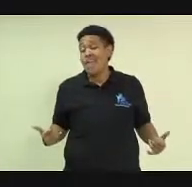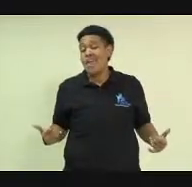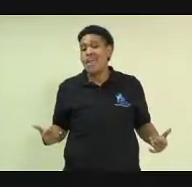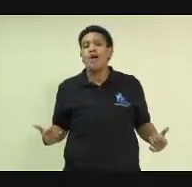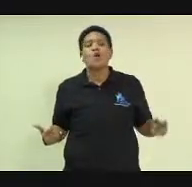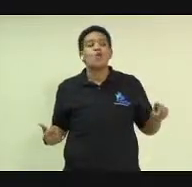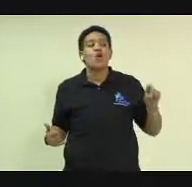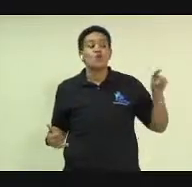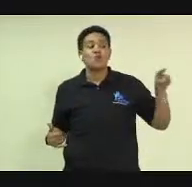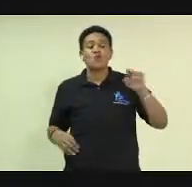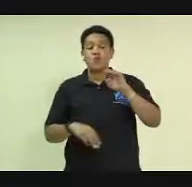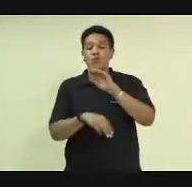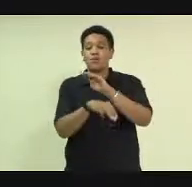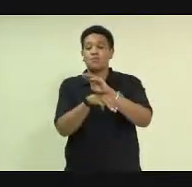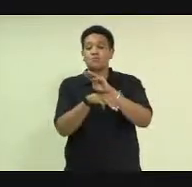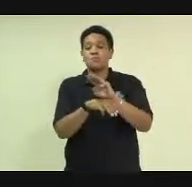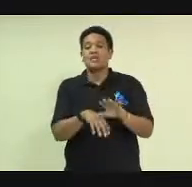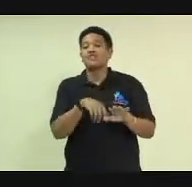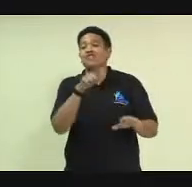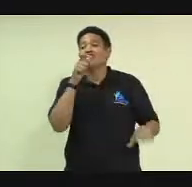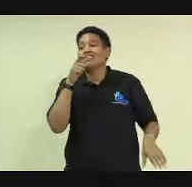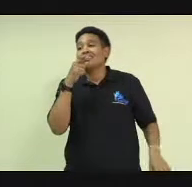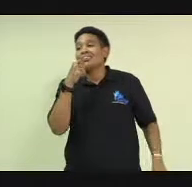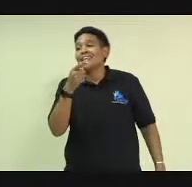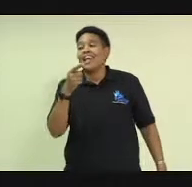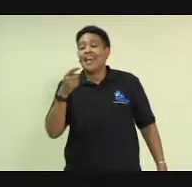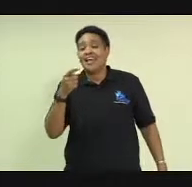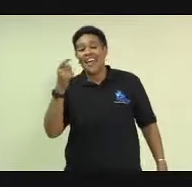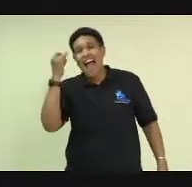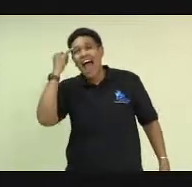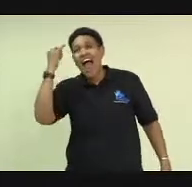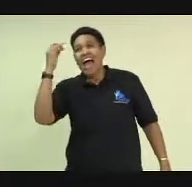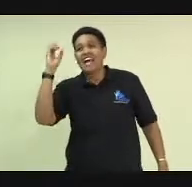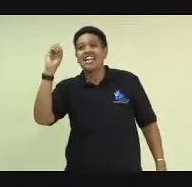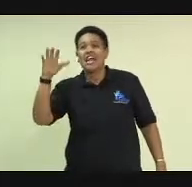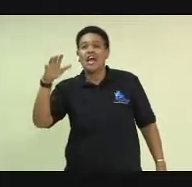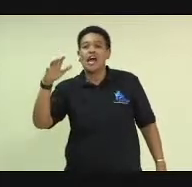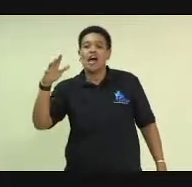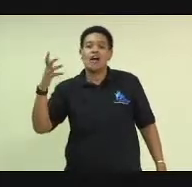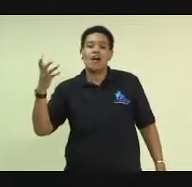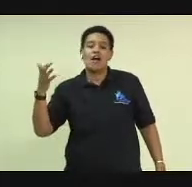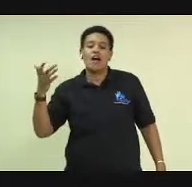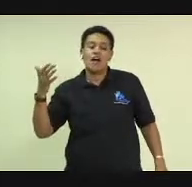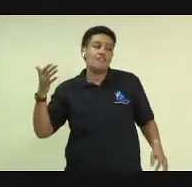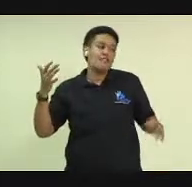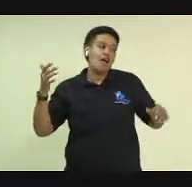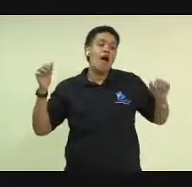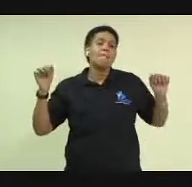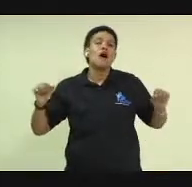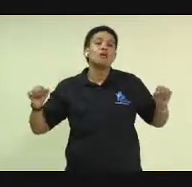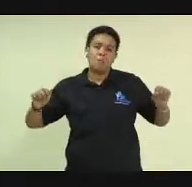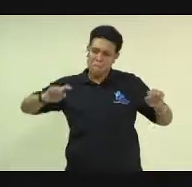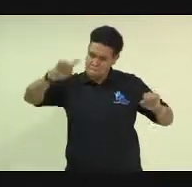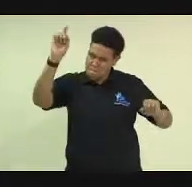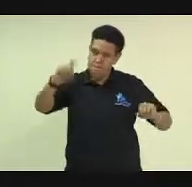you, Minister, you basically floated out the idea of possible